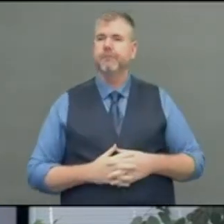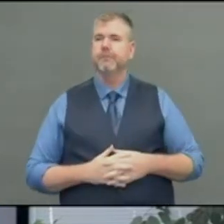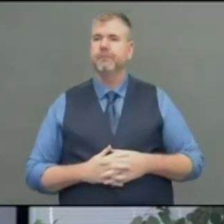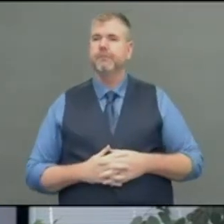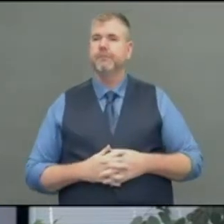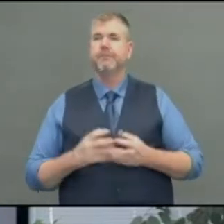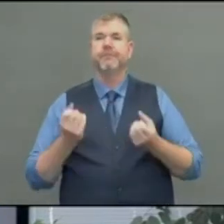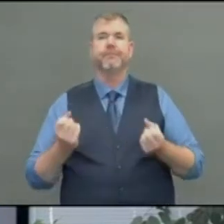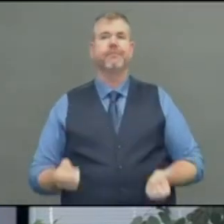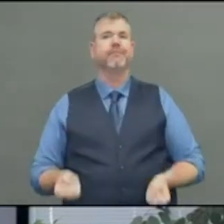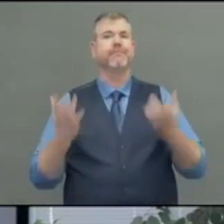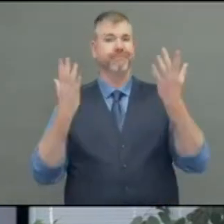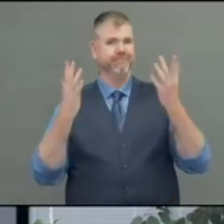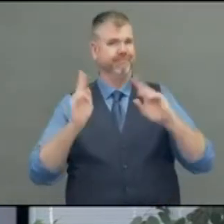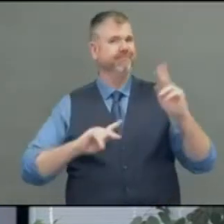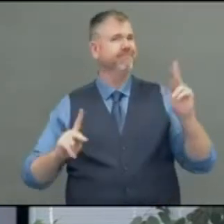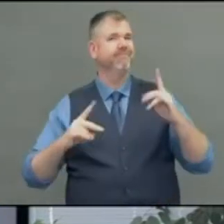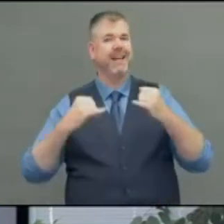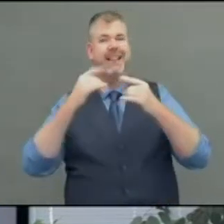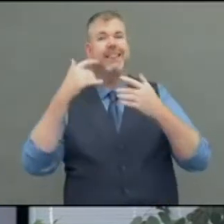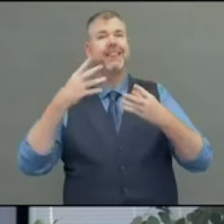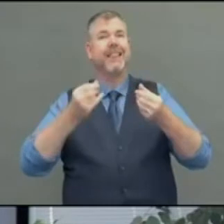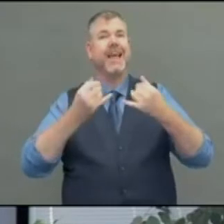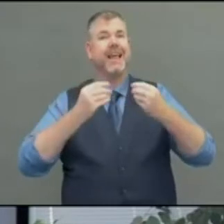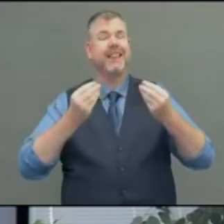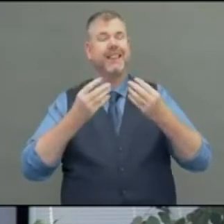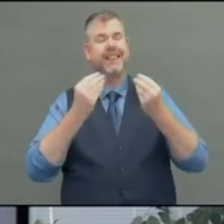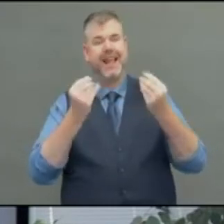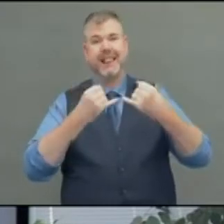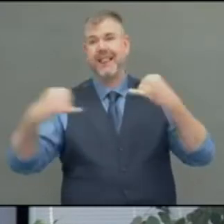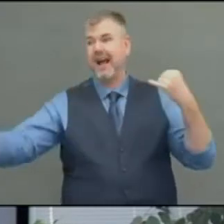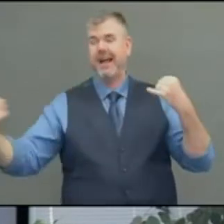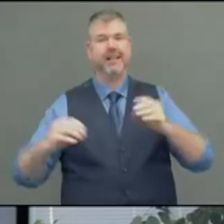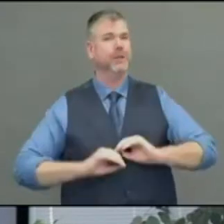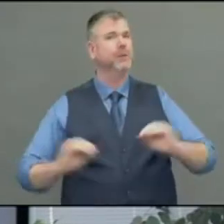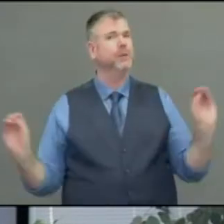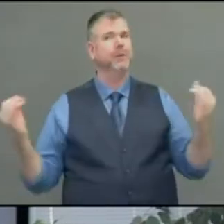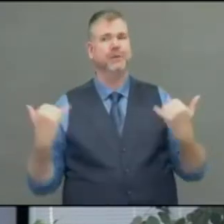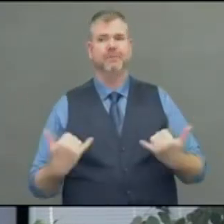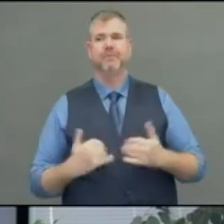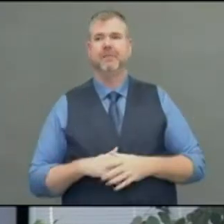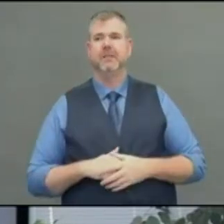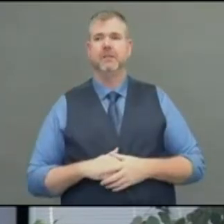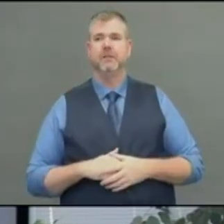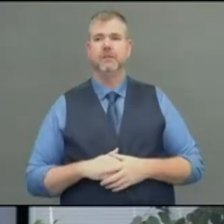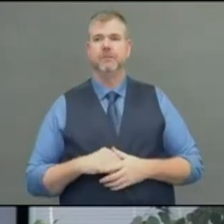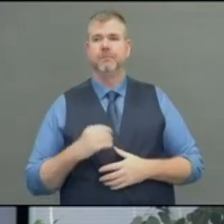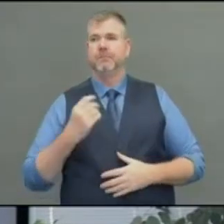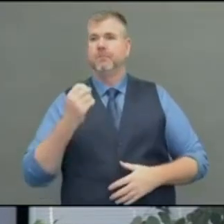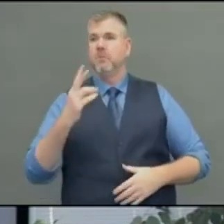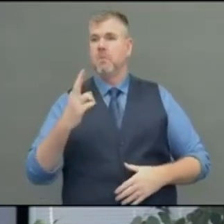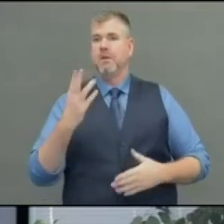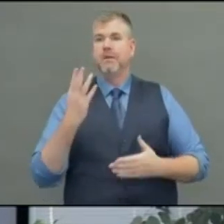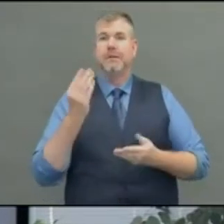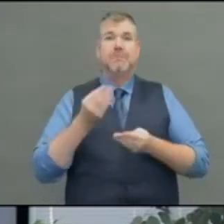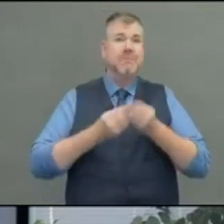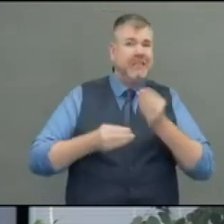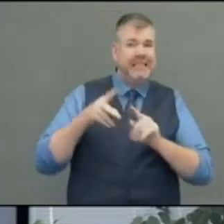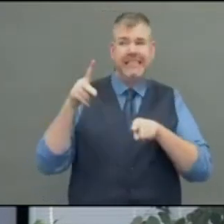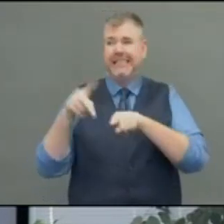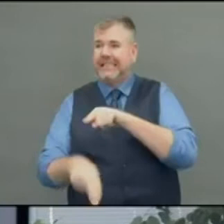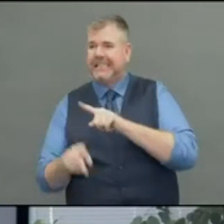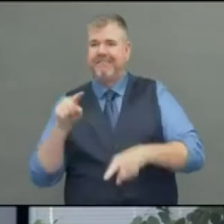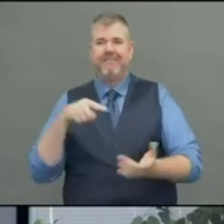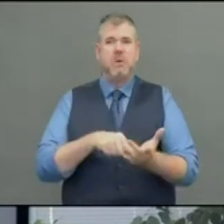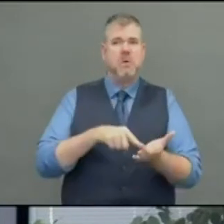rid of their landlines, either because they feel they don't need it anymore, or, maybe we're on a budget and it's either the landline